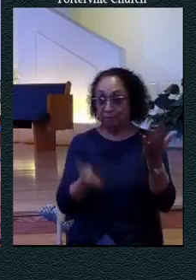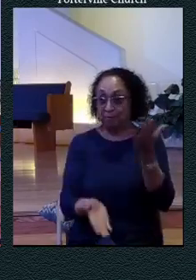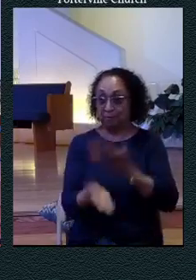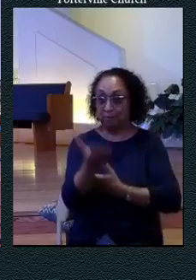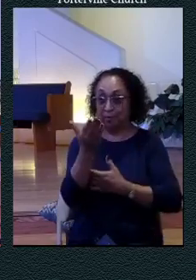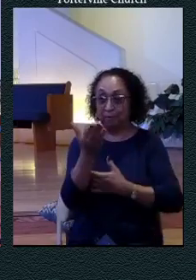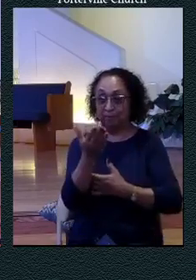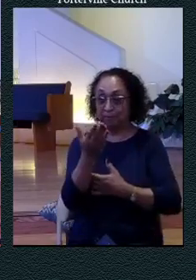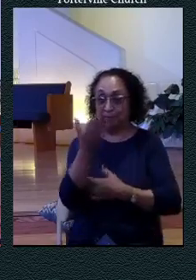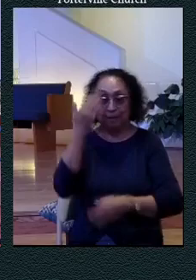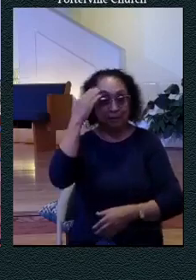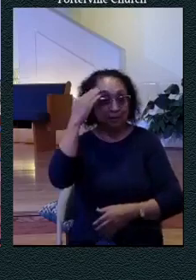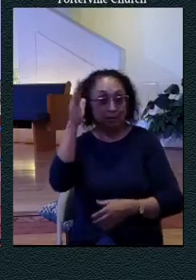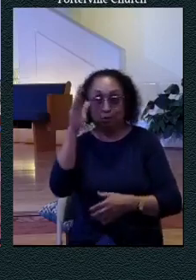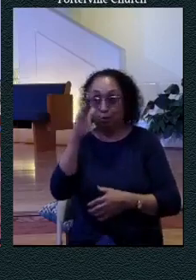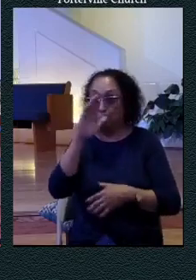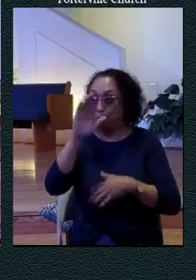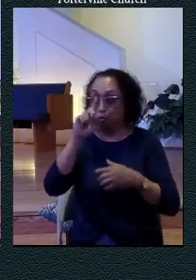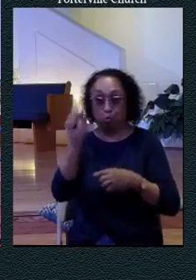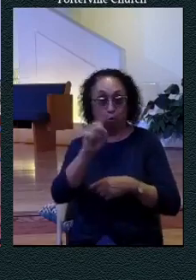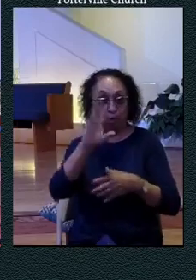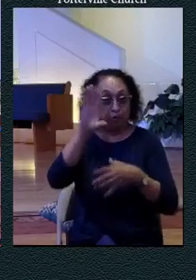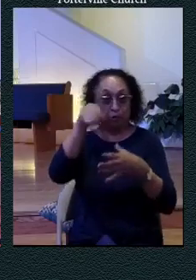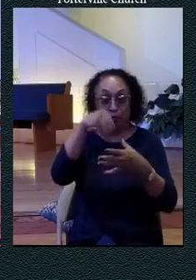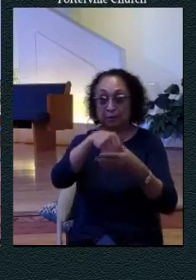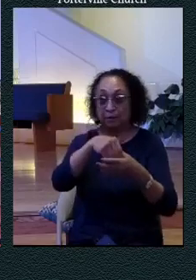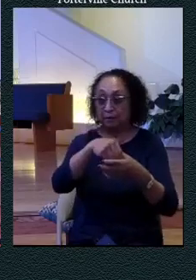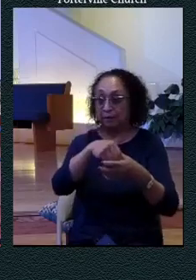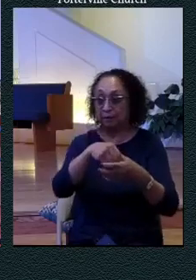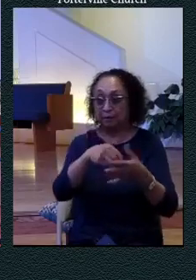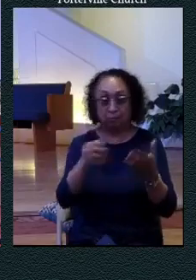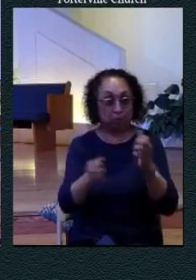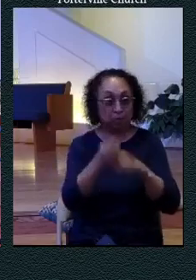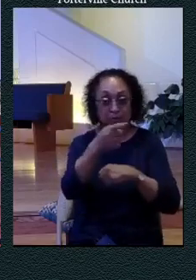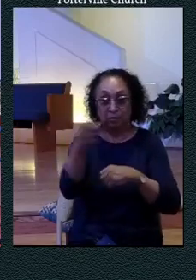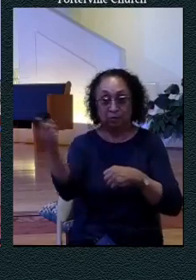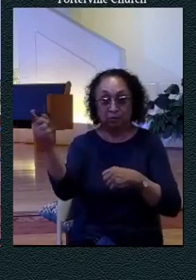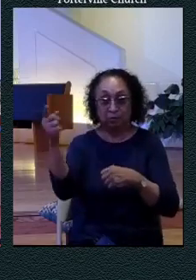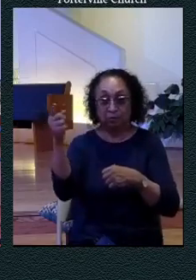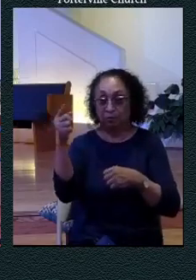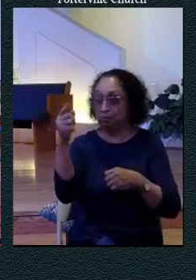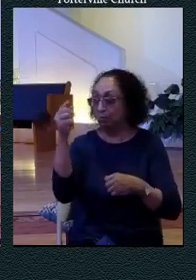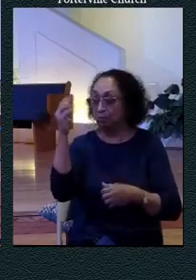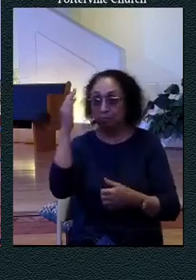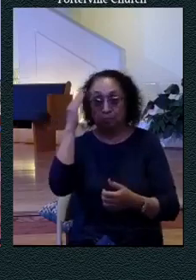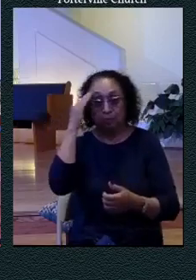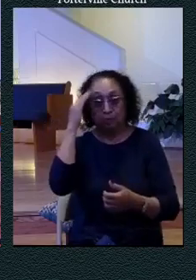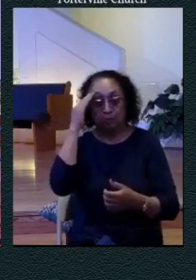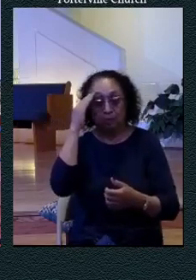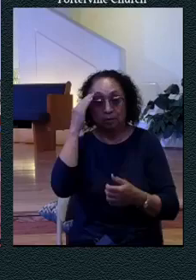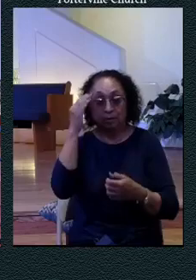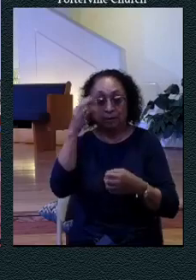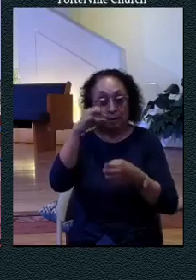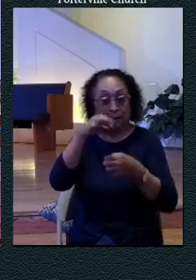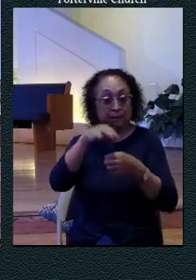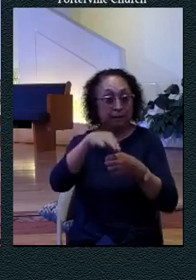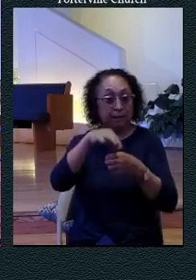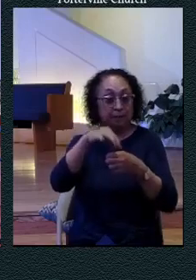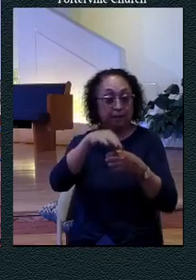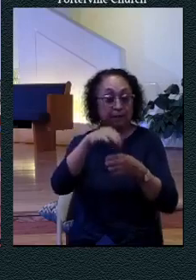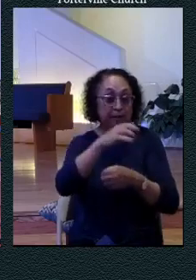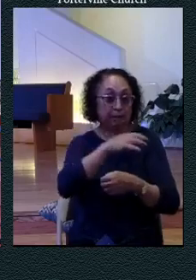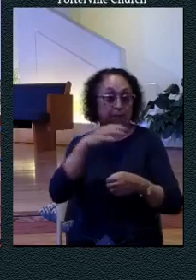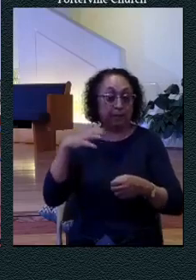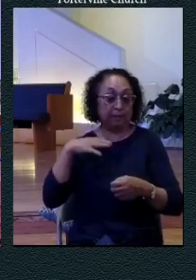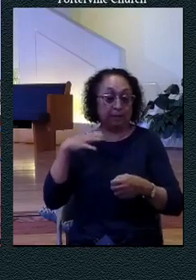where to put this in, but most of you are probably aware we're in the process of the nominating committee working